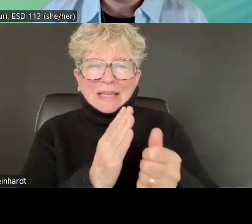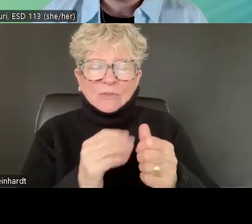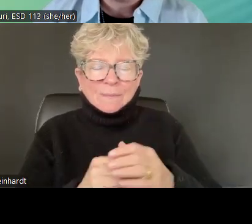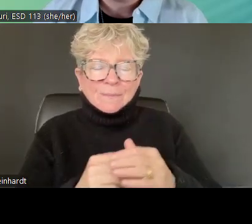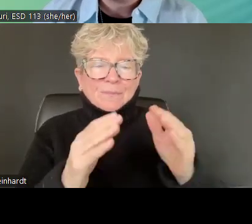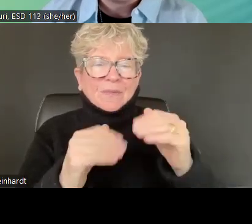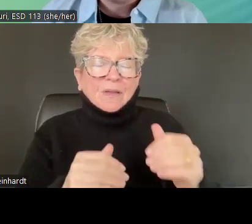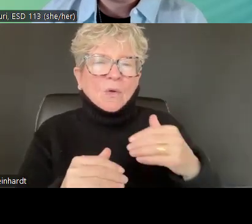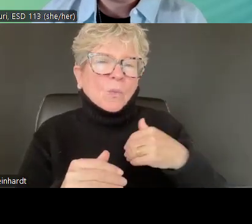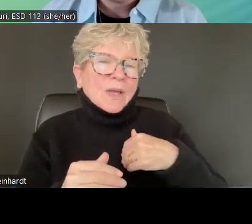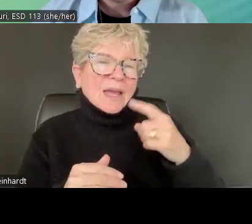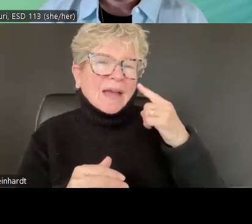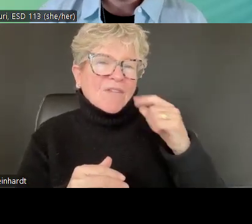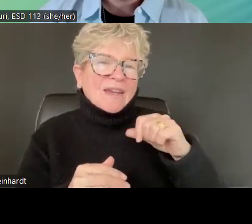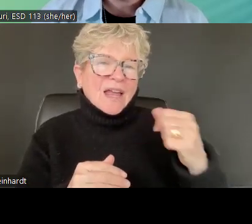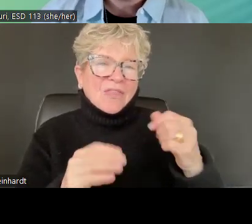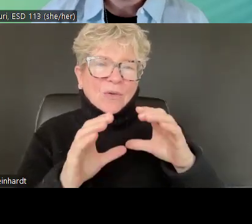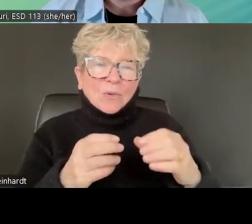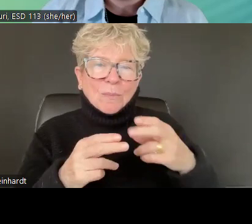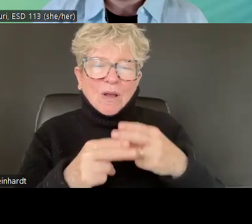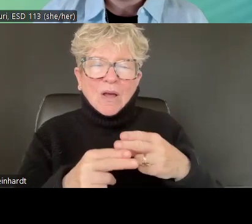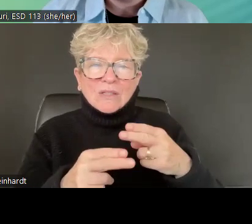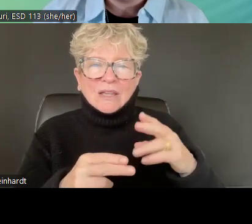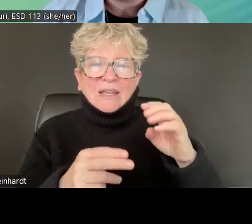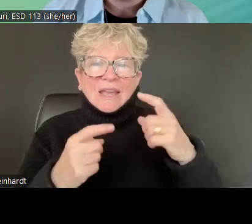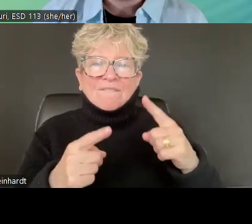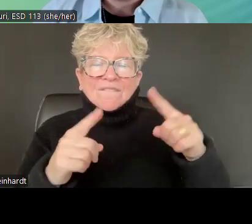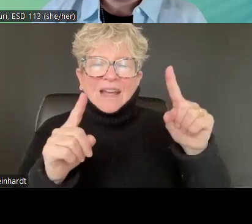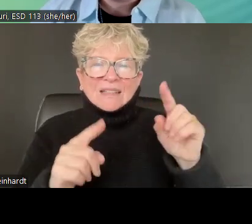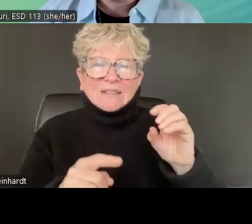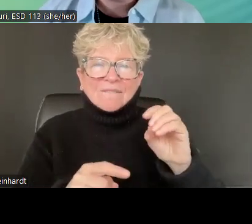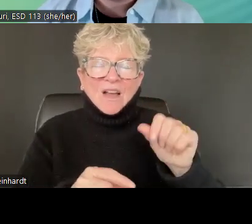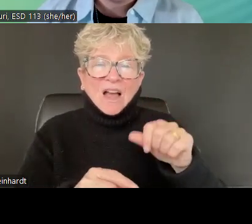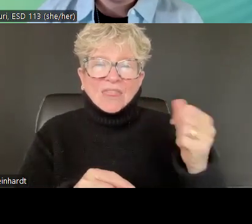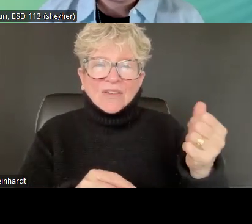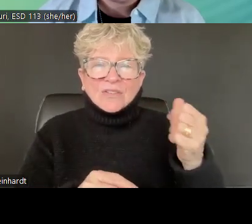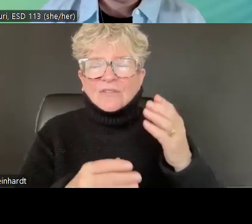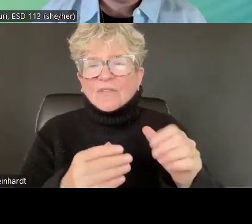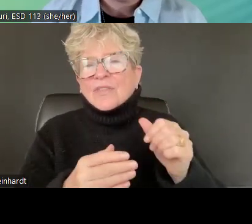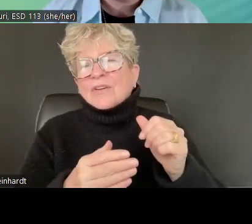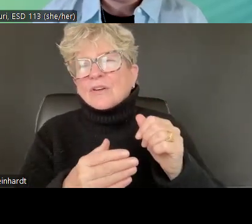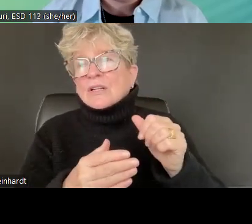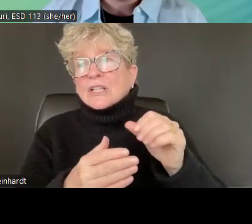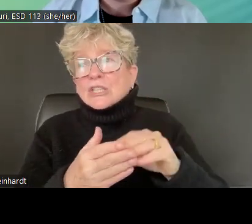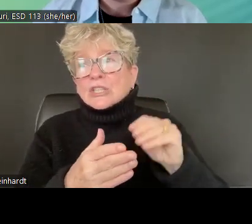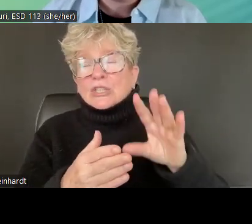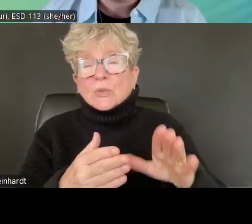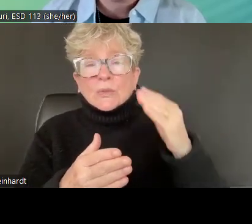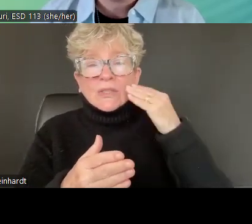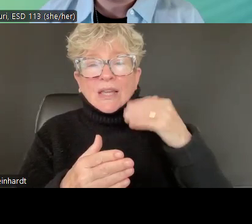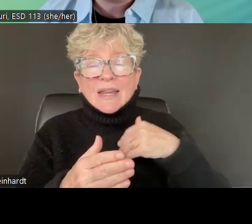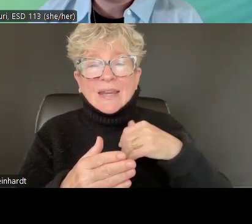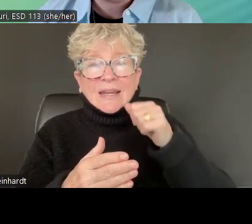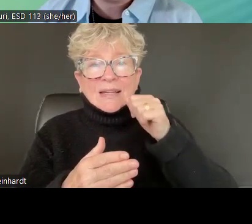called Affected Others, which is for students who are struggling with substance use in their home or